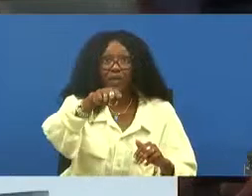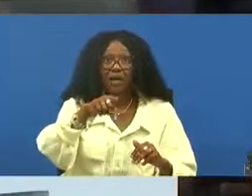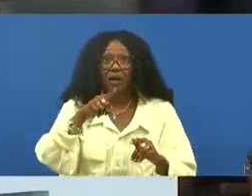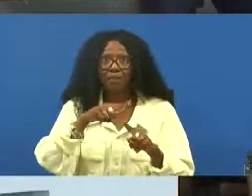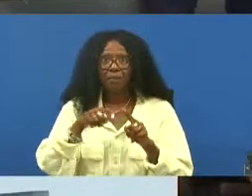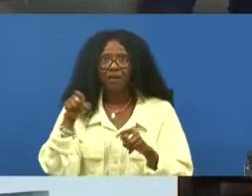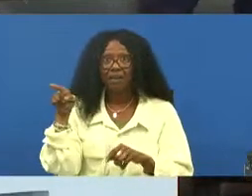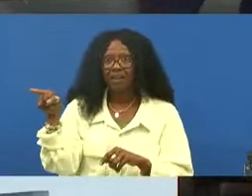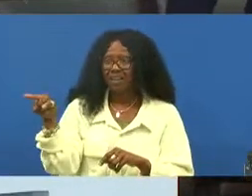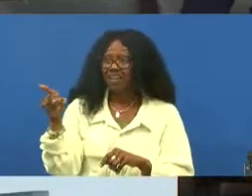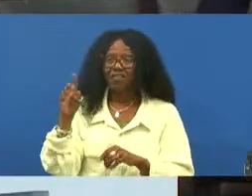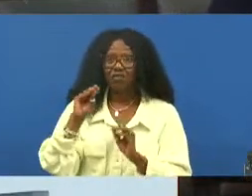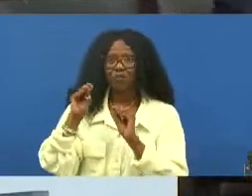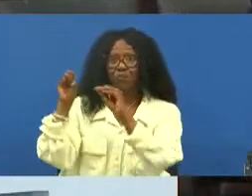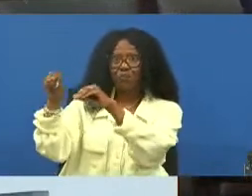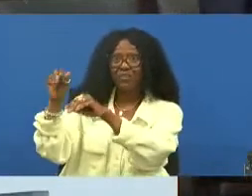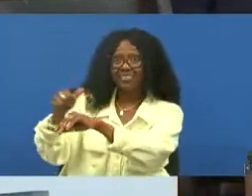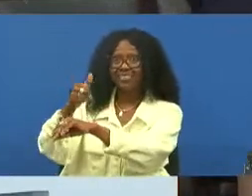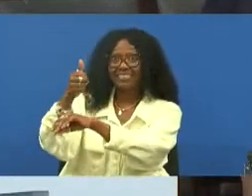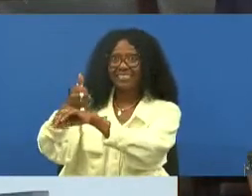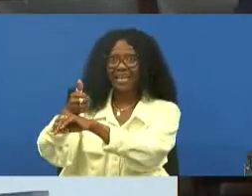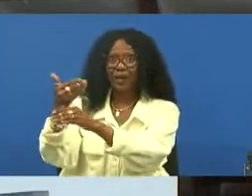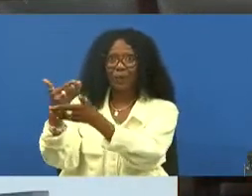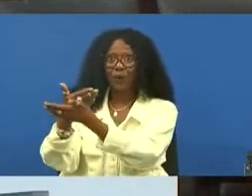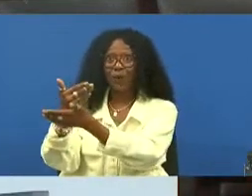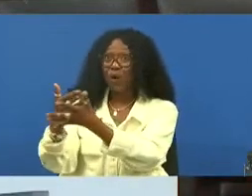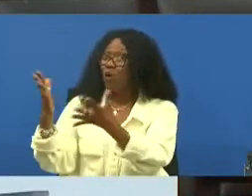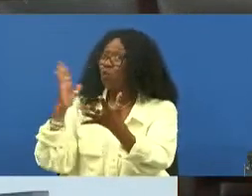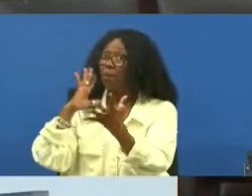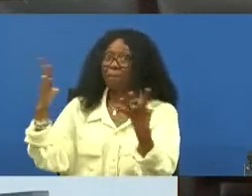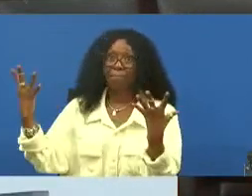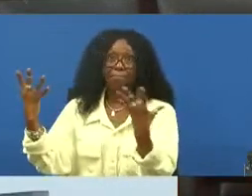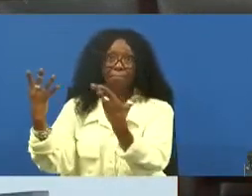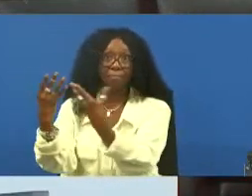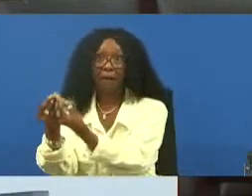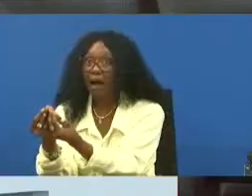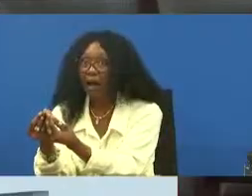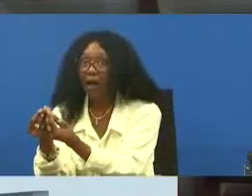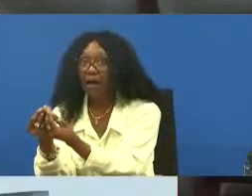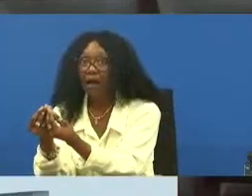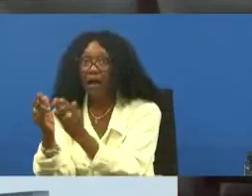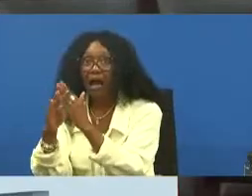going to be jammed up right on next to each other. I paid